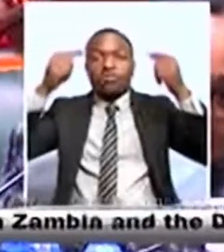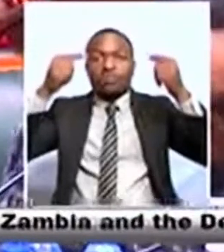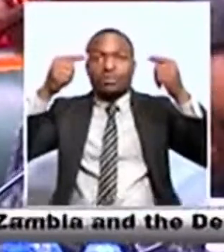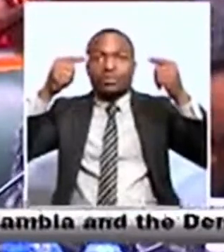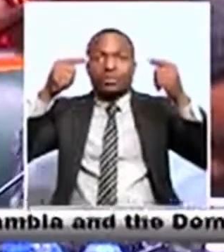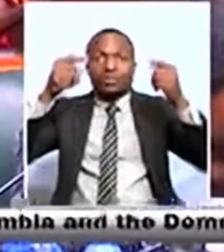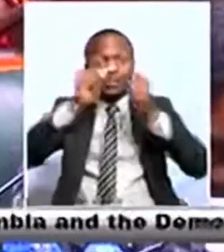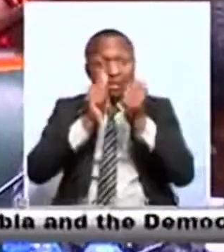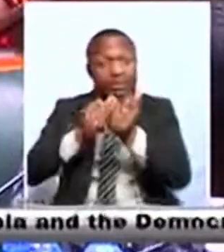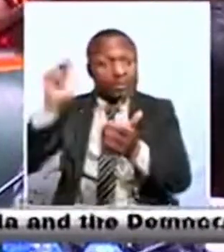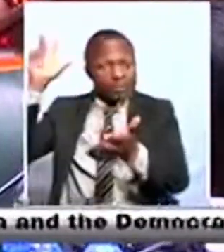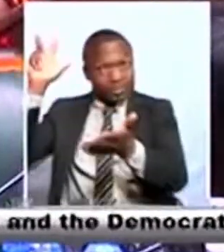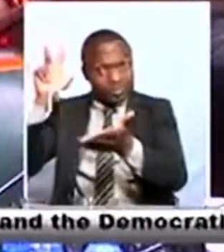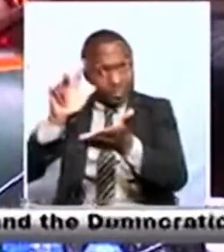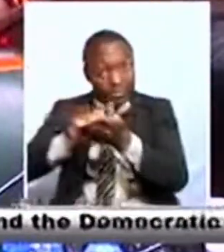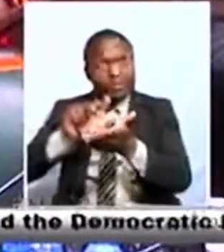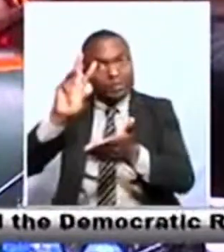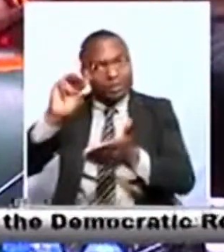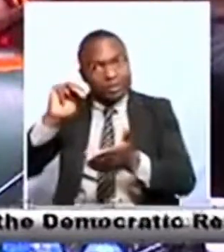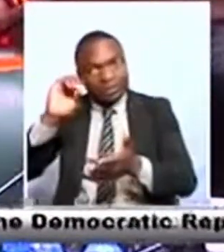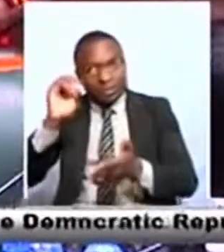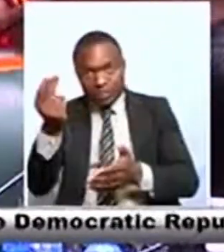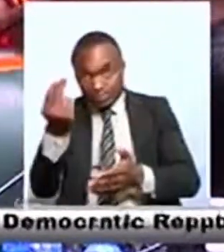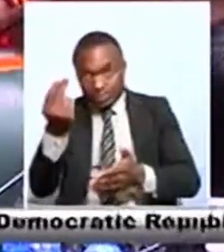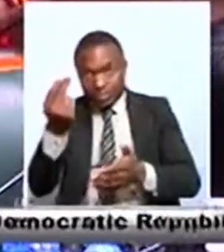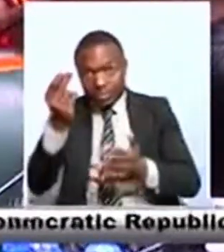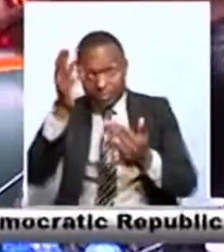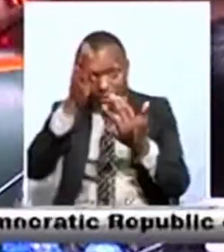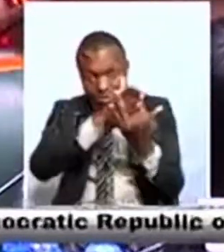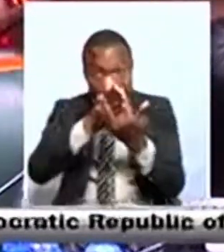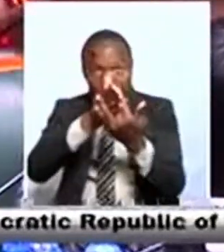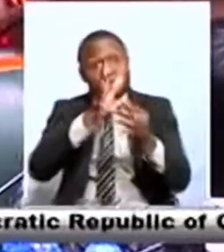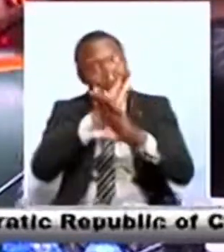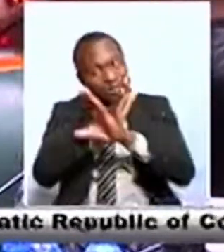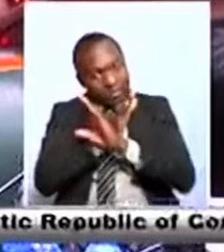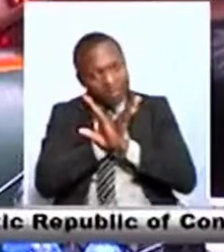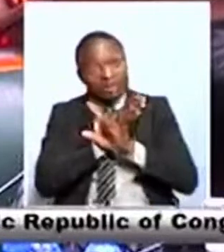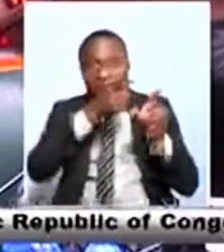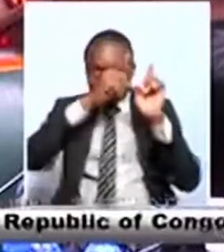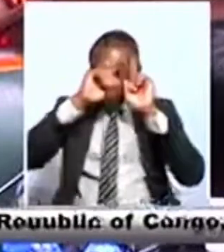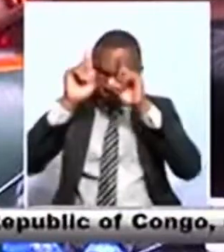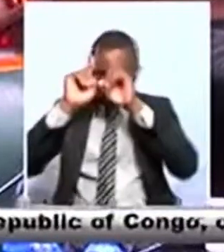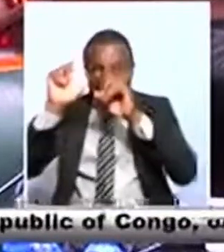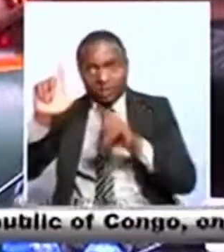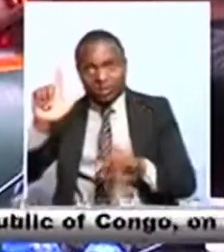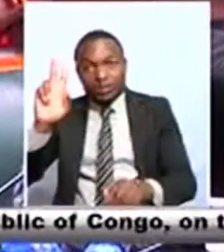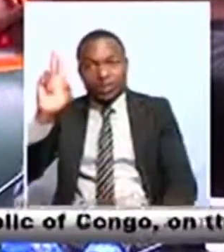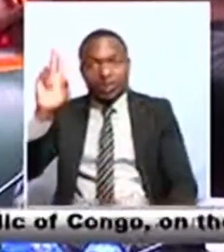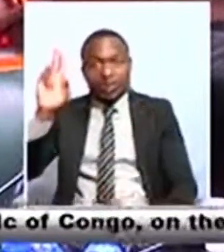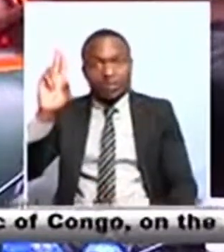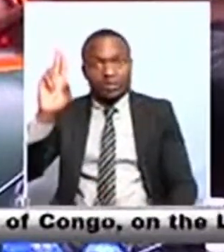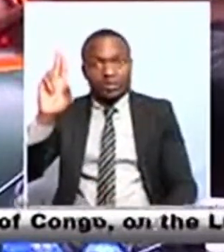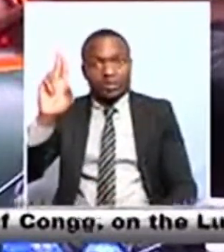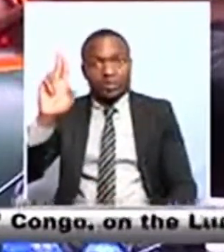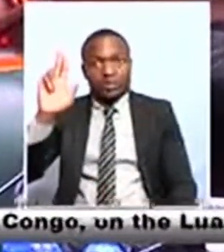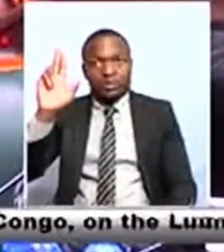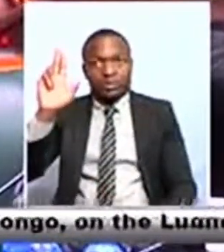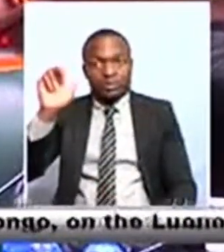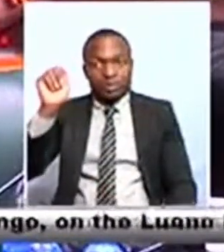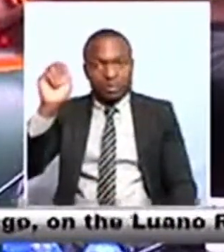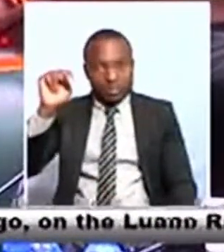signing a Memorandum of Understanding between Zambia and DRC on the Luano Railway Development